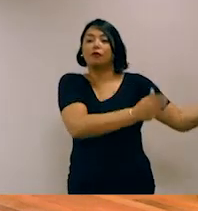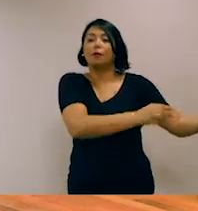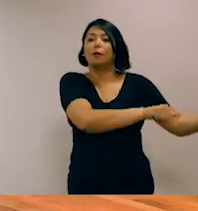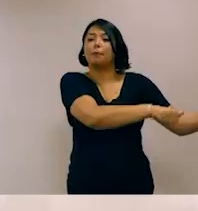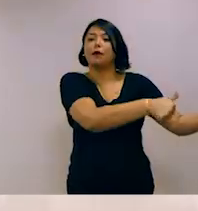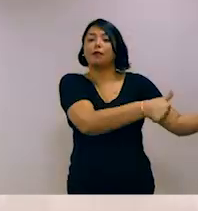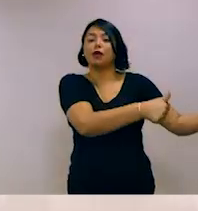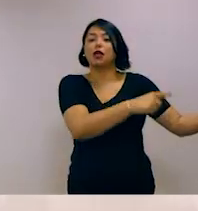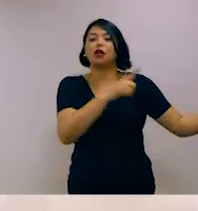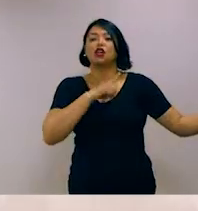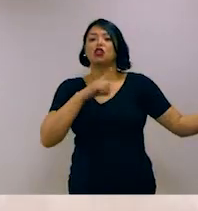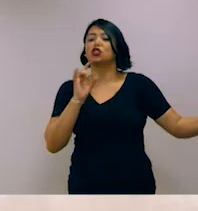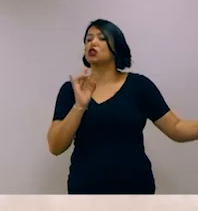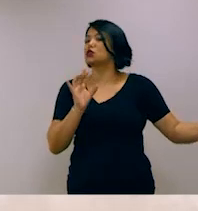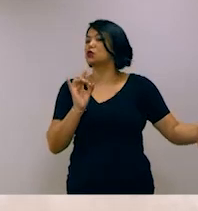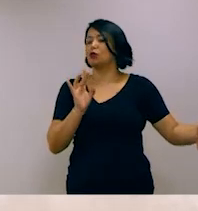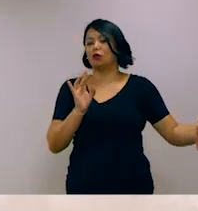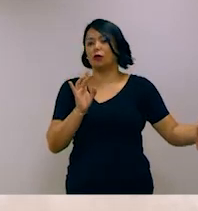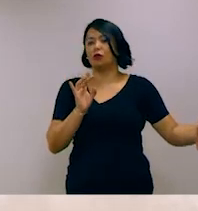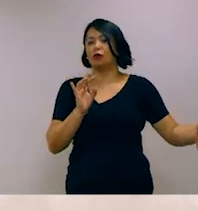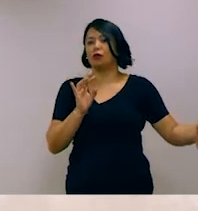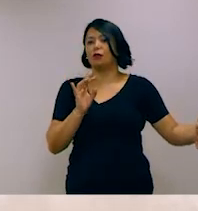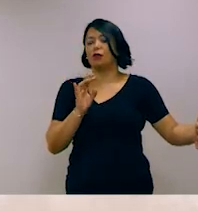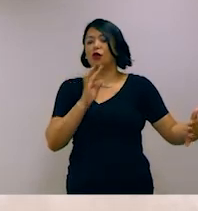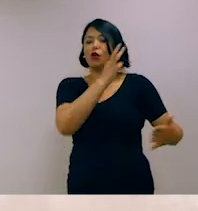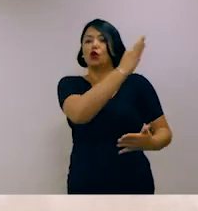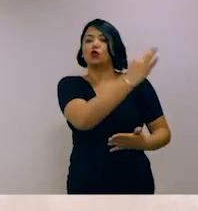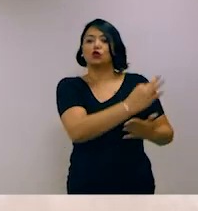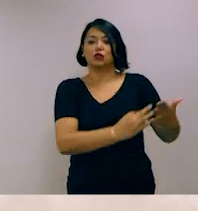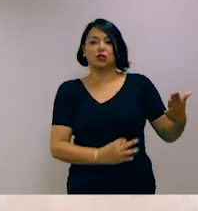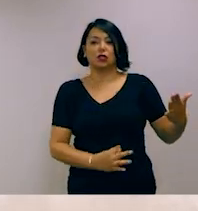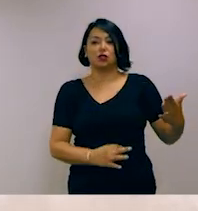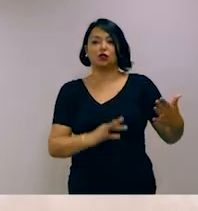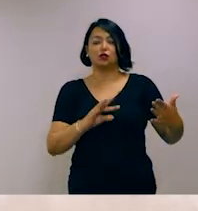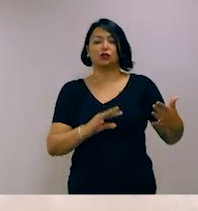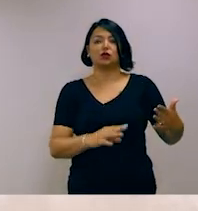Regarding phase one, we only had